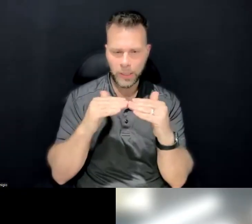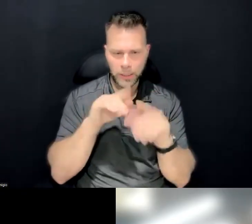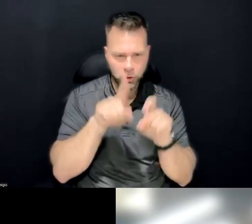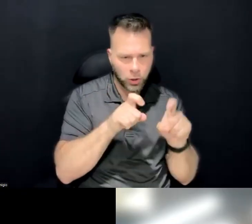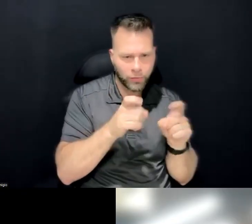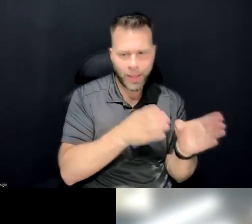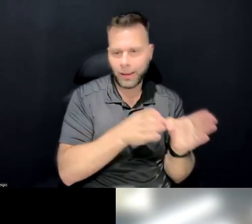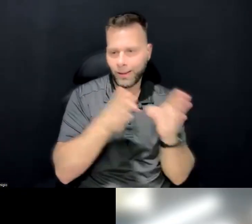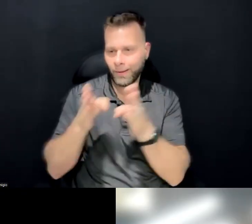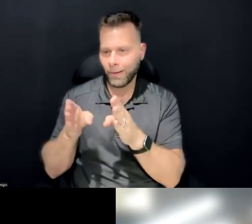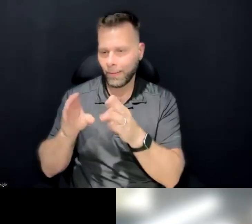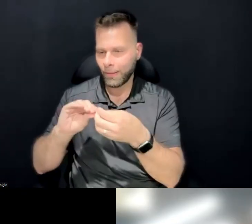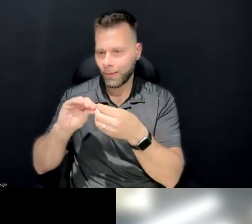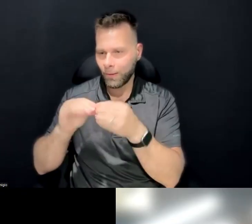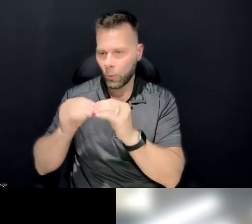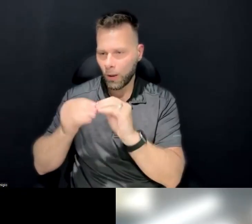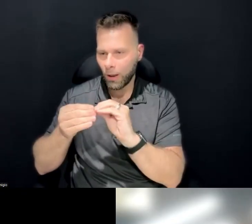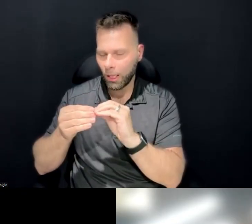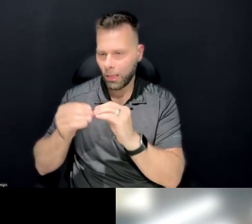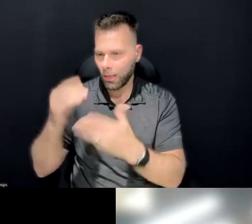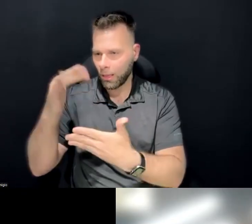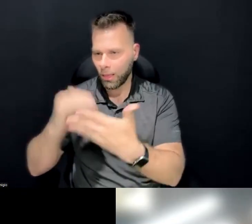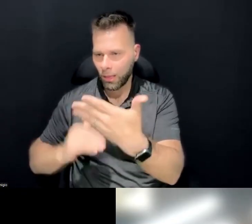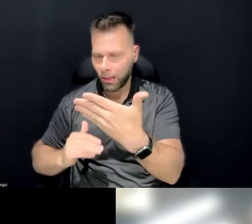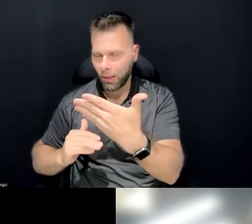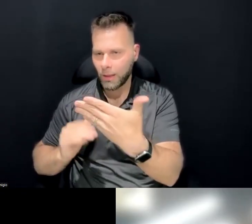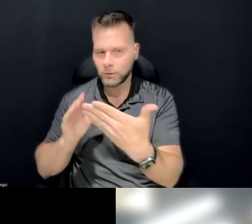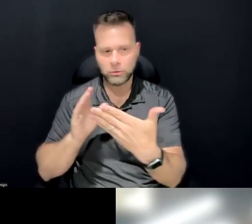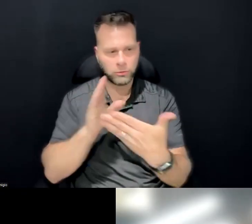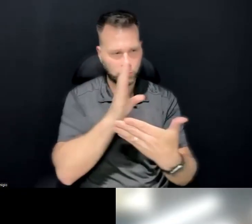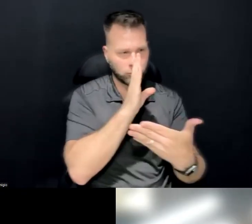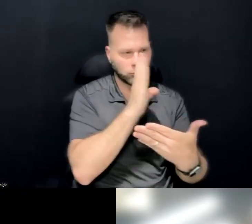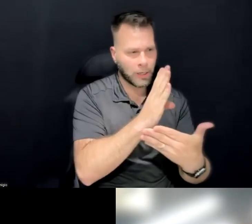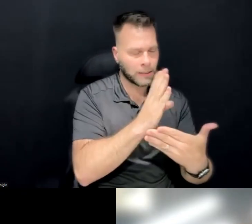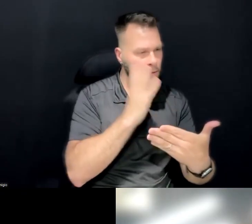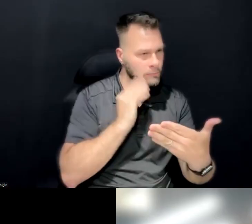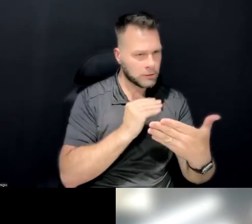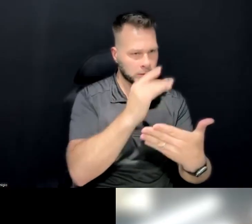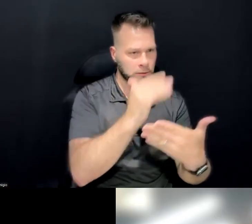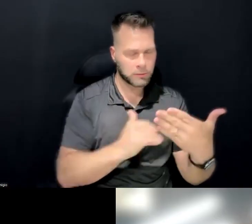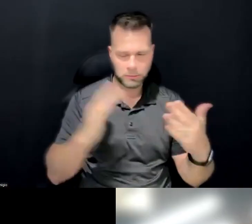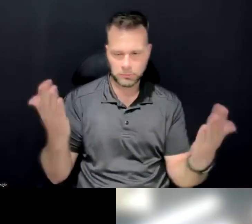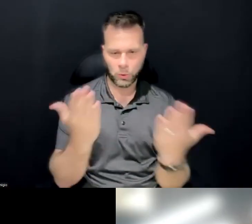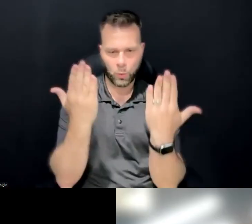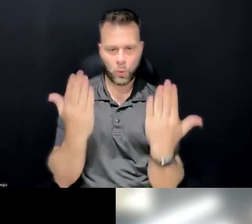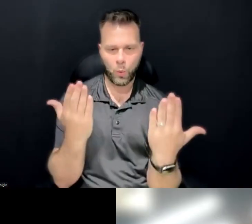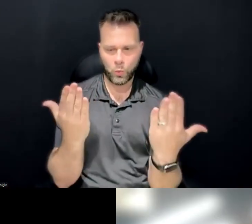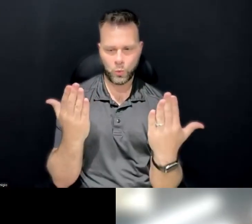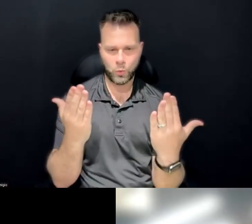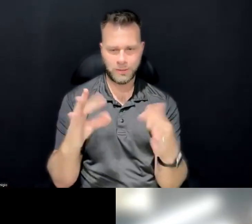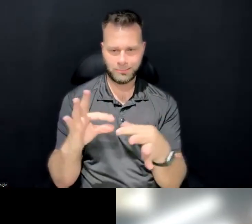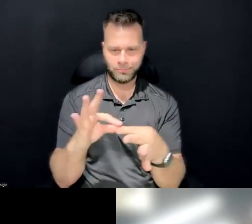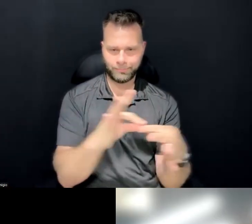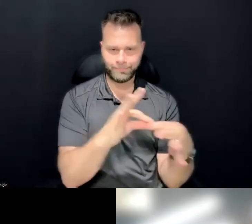And so I guess in thinking about bringing those things together,